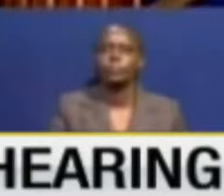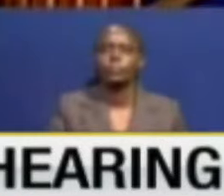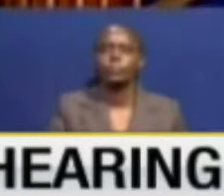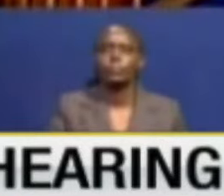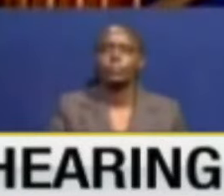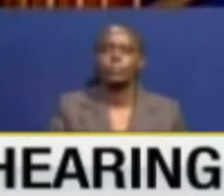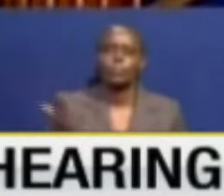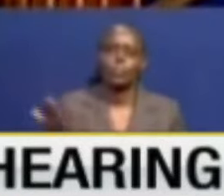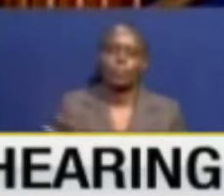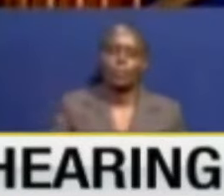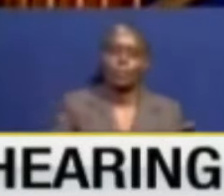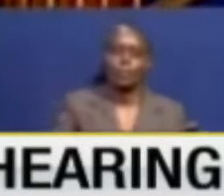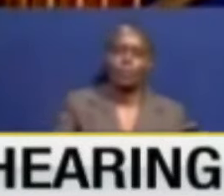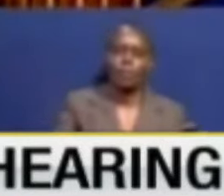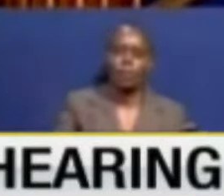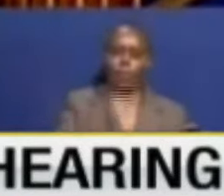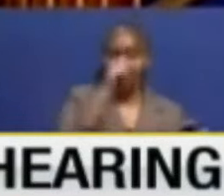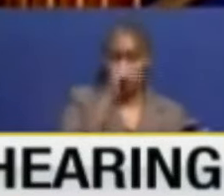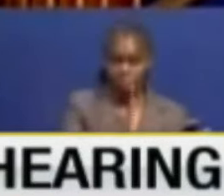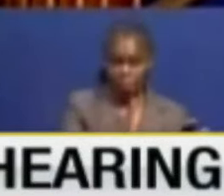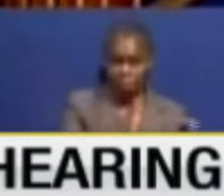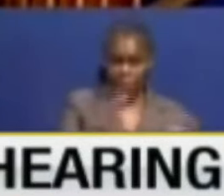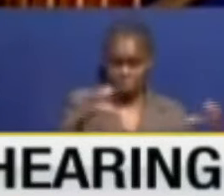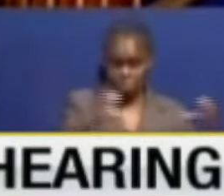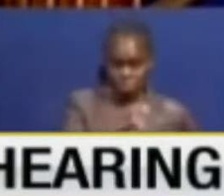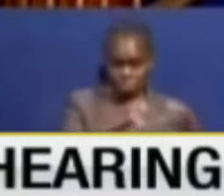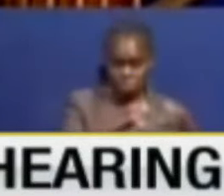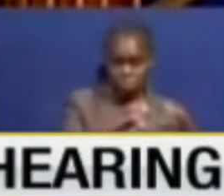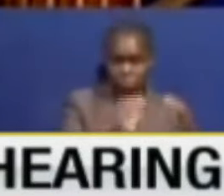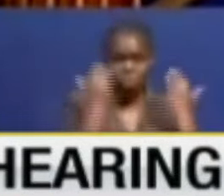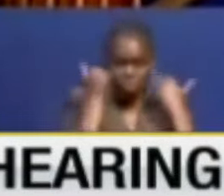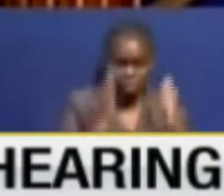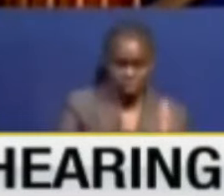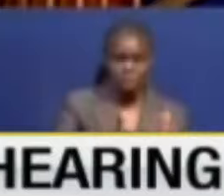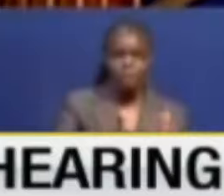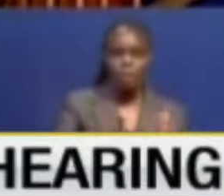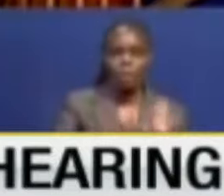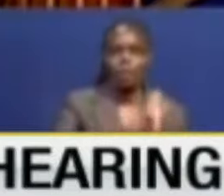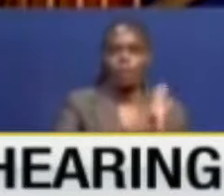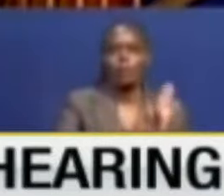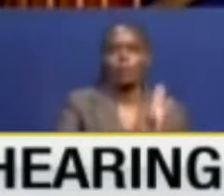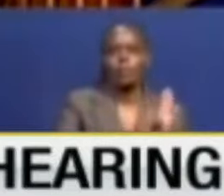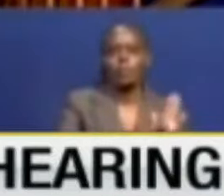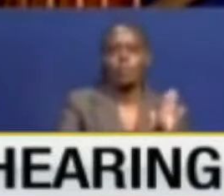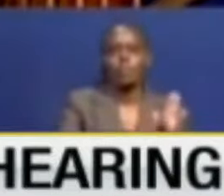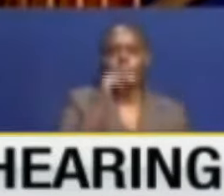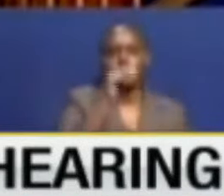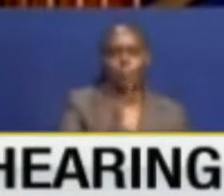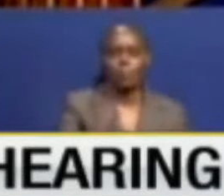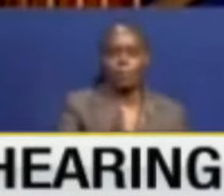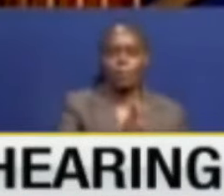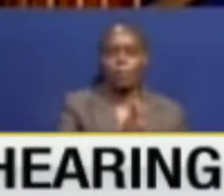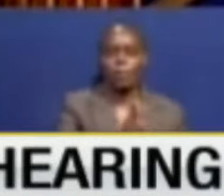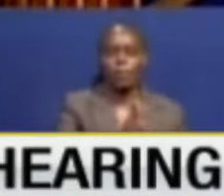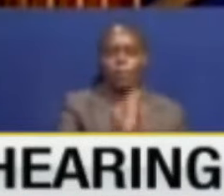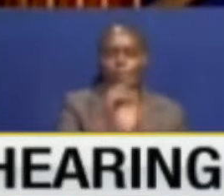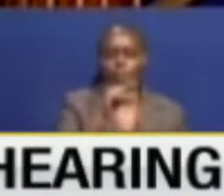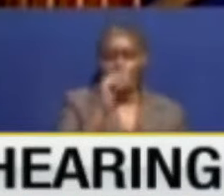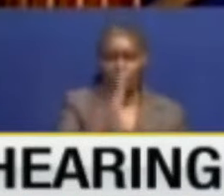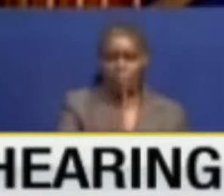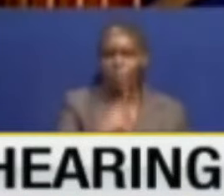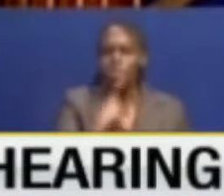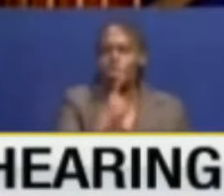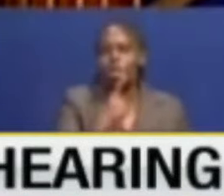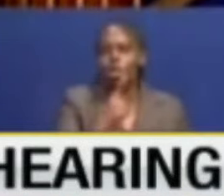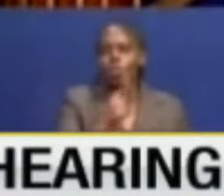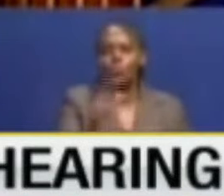And I invite the counsel for the governor to introduce the legal team representing the governor and the governor by